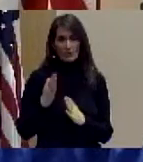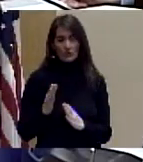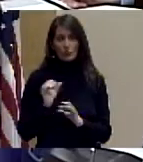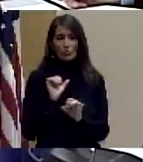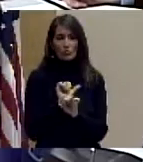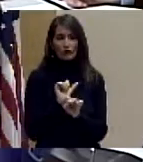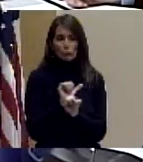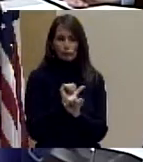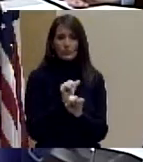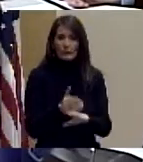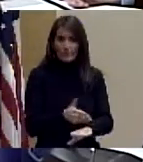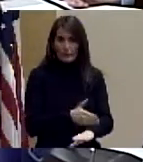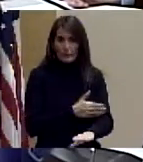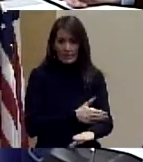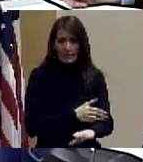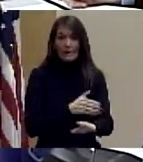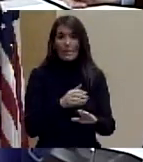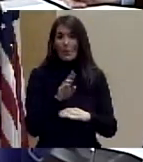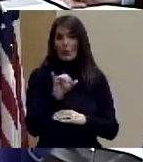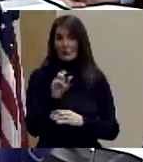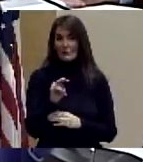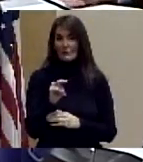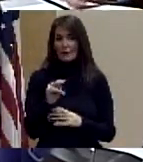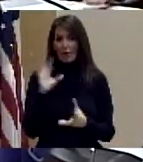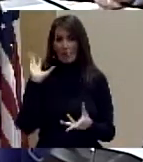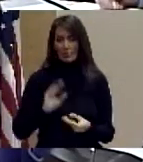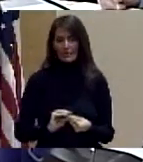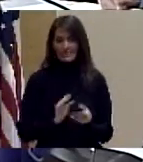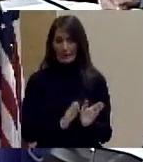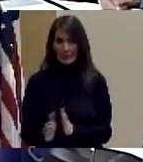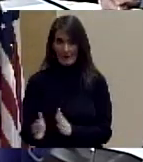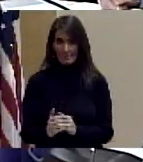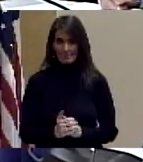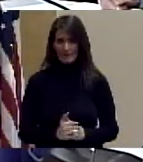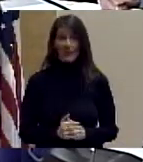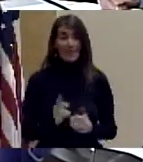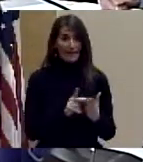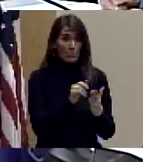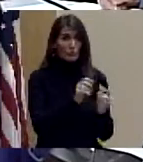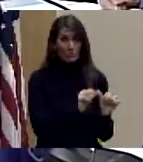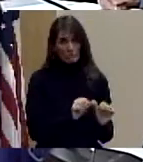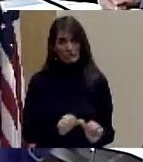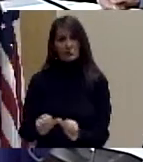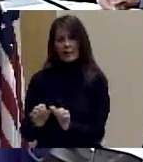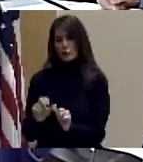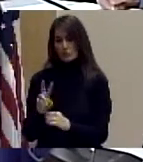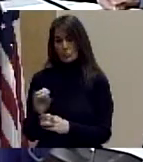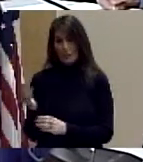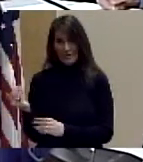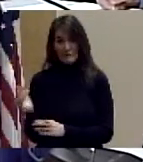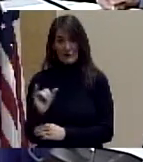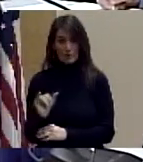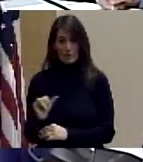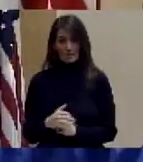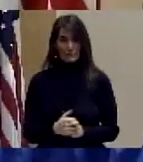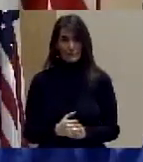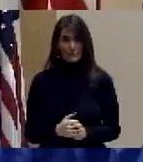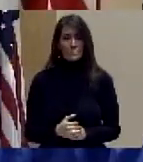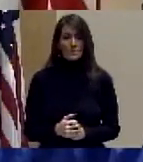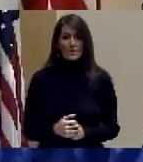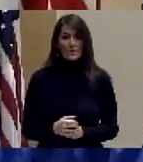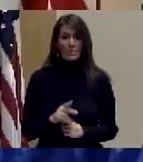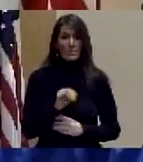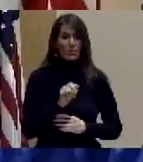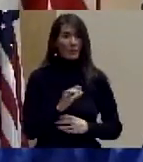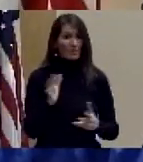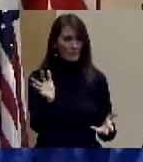work of updating Brighton's comprehensive plan. The project will continue through 2015 with public